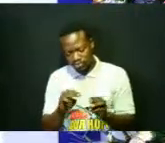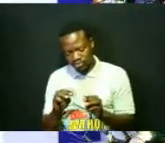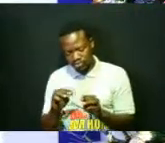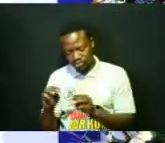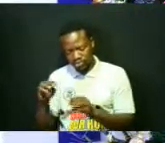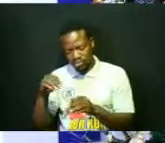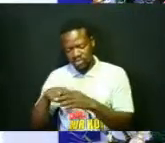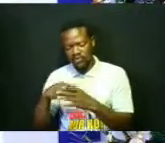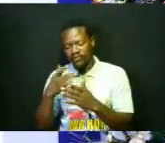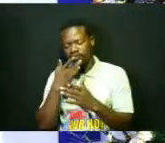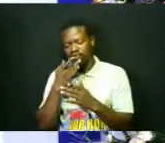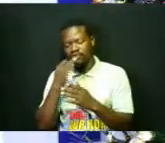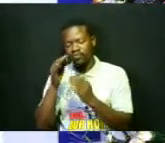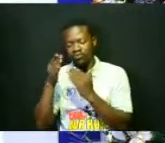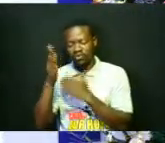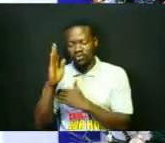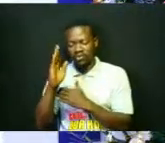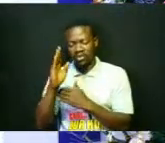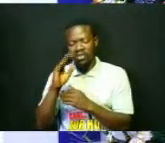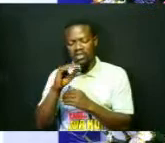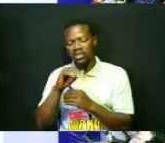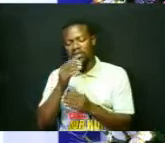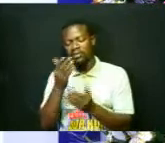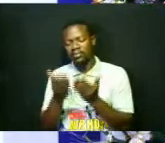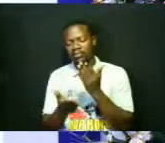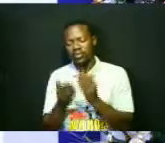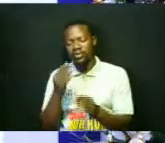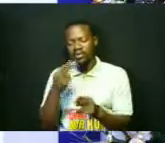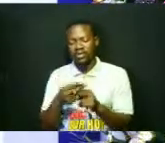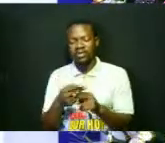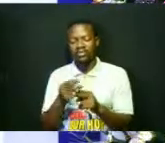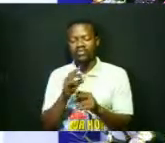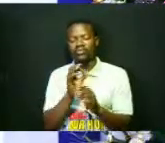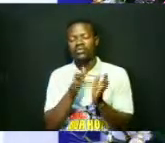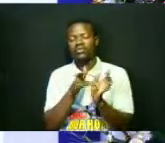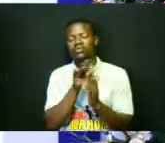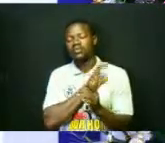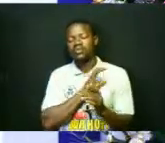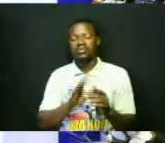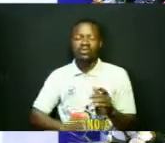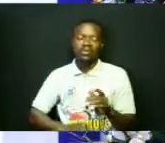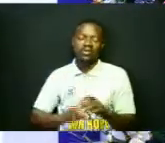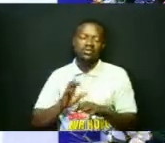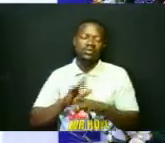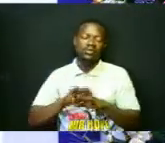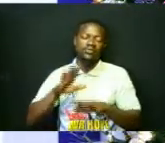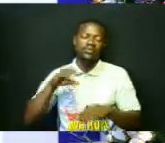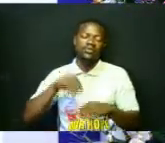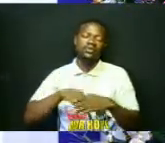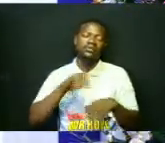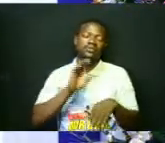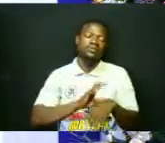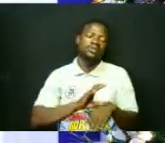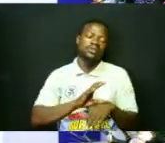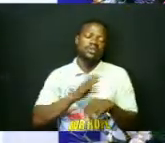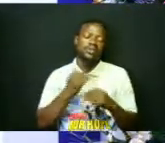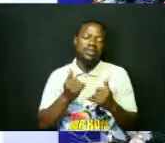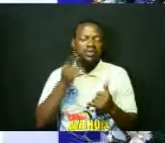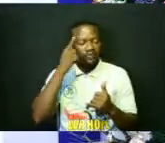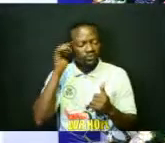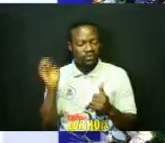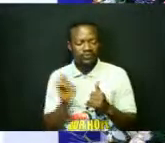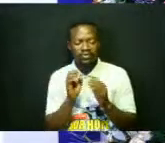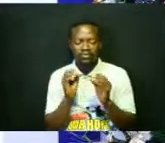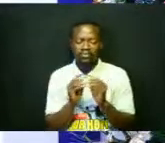in the favor of God. Amen. And may the name of Christ, please, be glorified. Amen. In his church, yes, now and